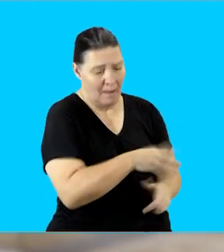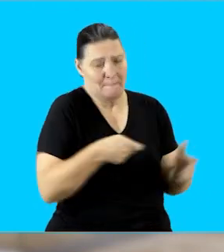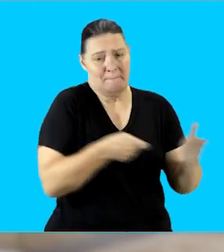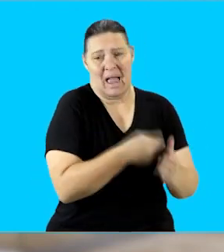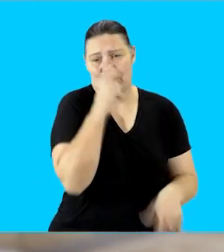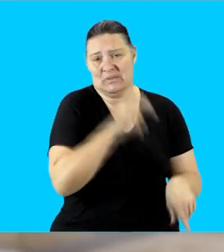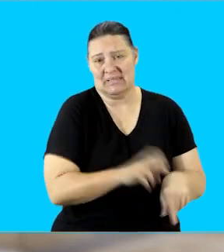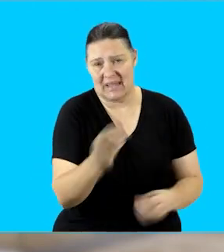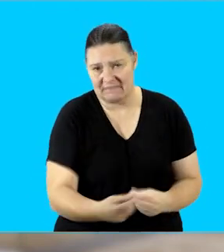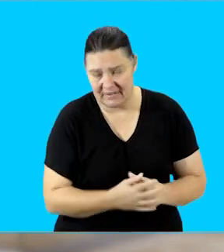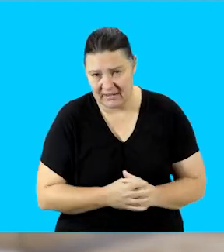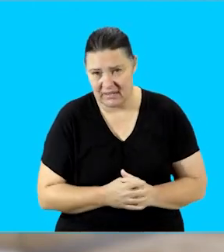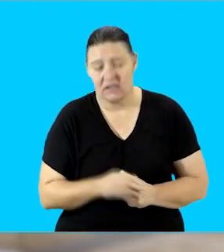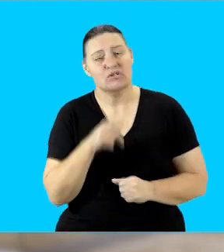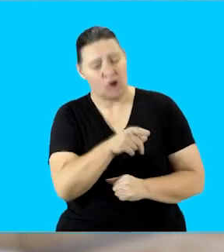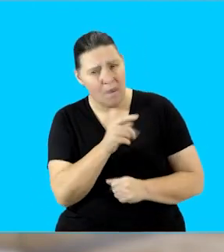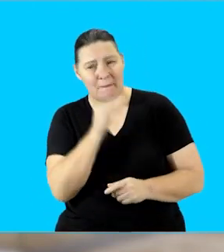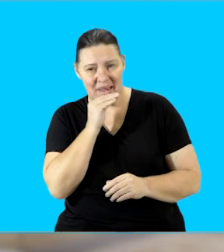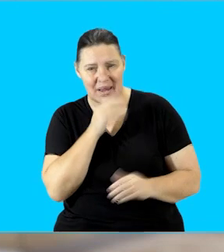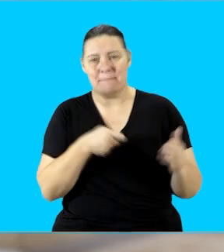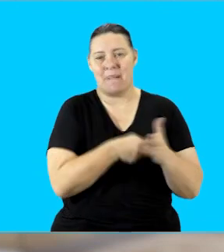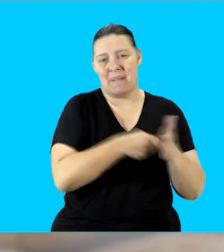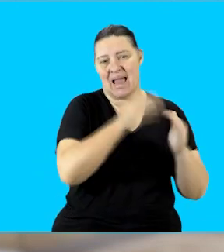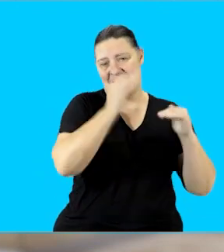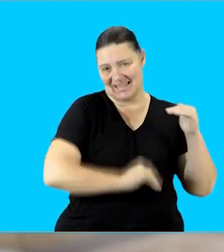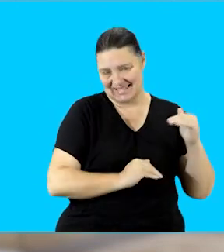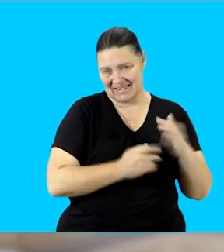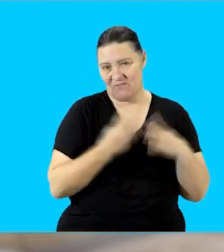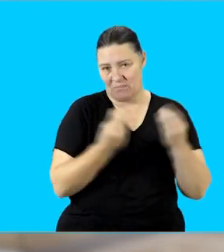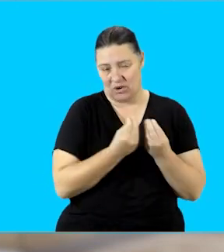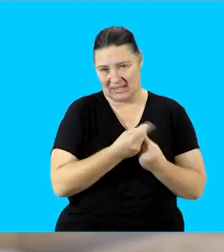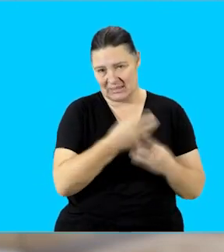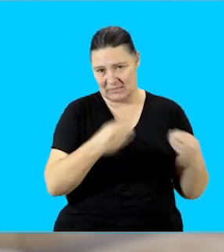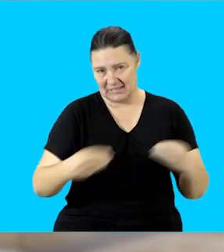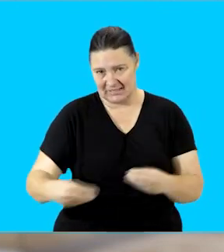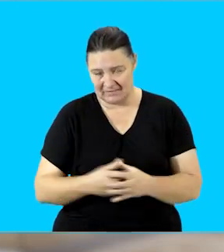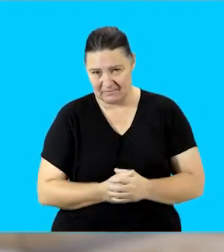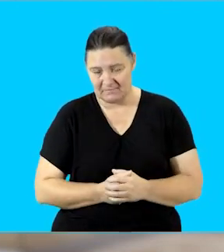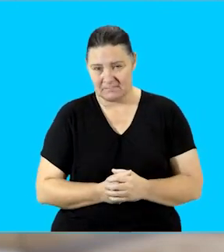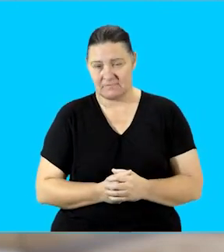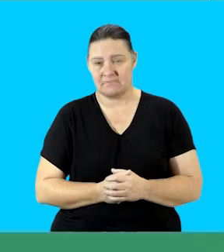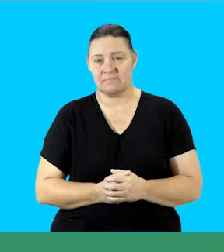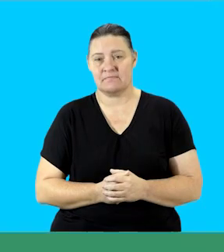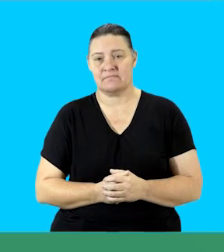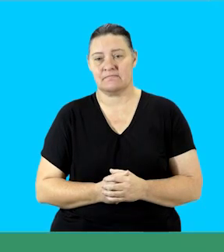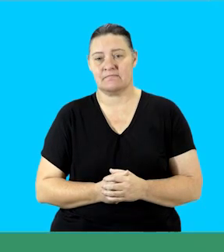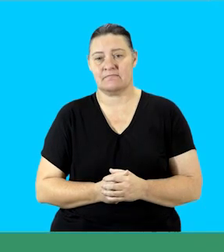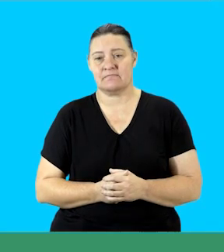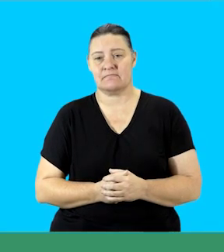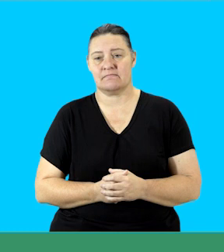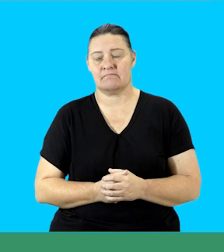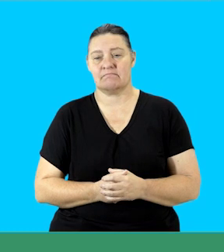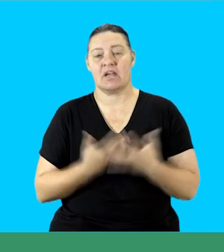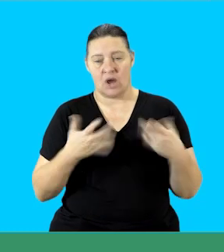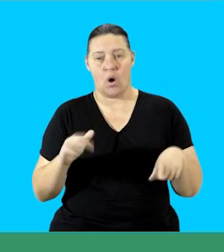now consumer spending is becoming less towards business products. Then let's move on to